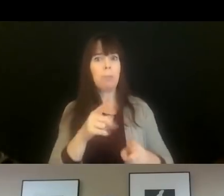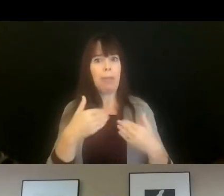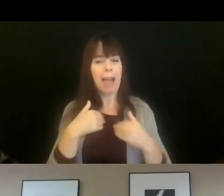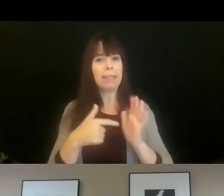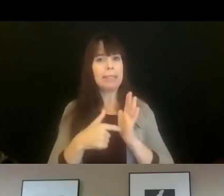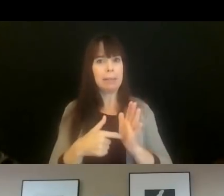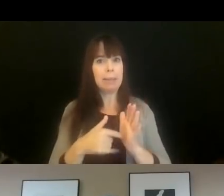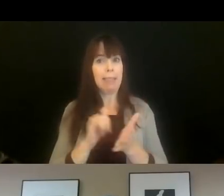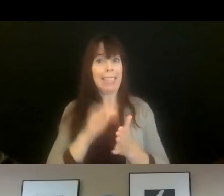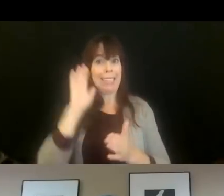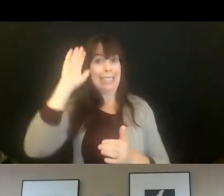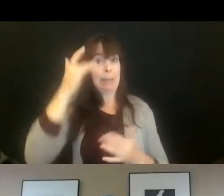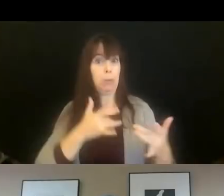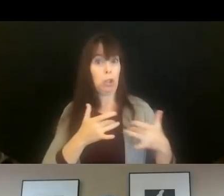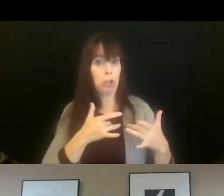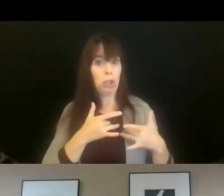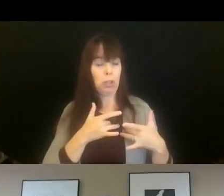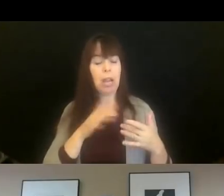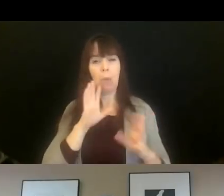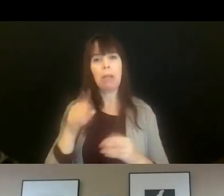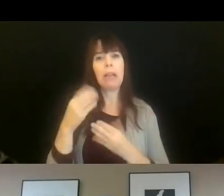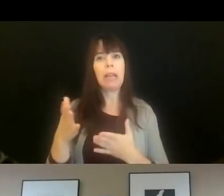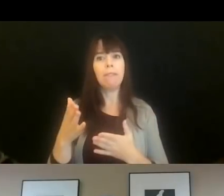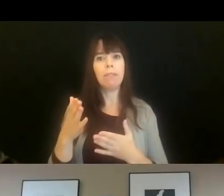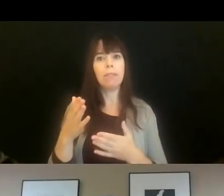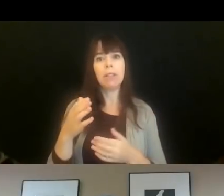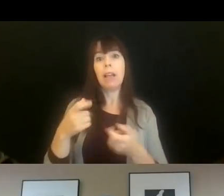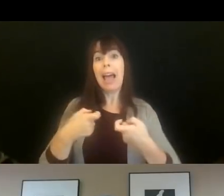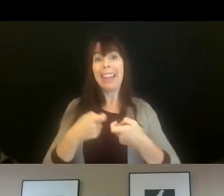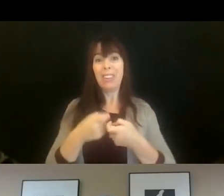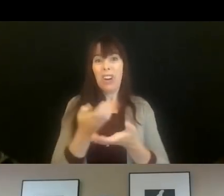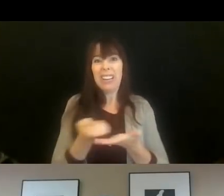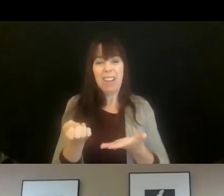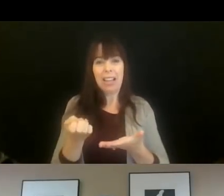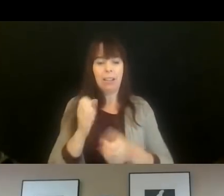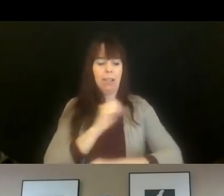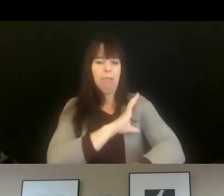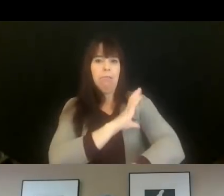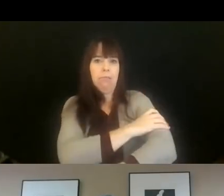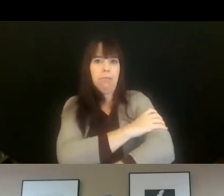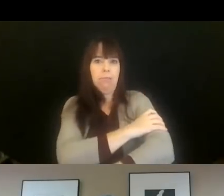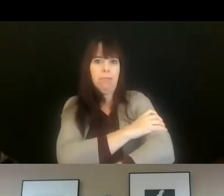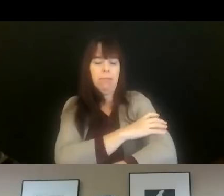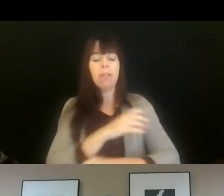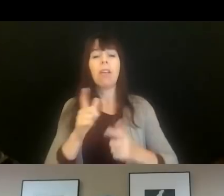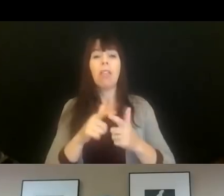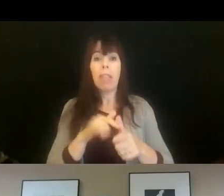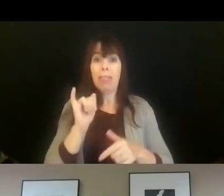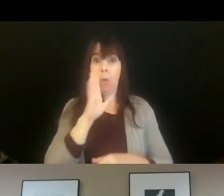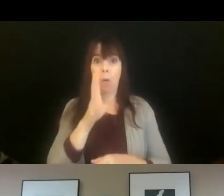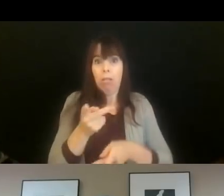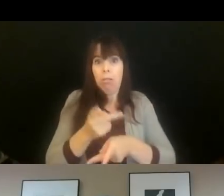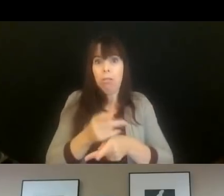are concerning, we'll give them an electronic device where they'll wrap around the arm, and that will actually monitor the